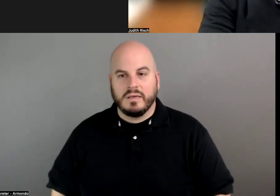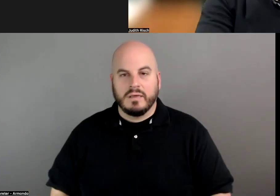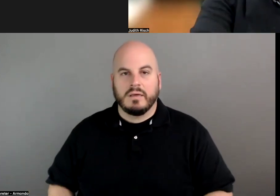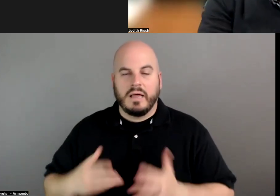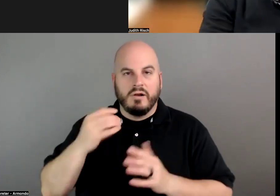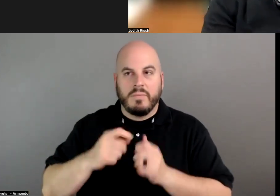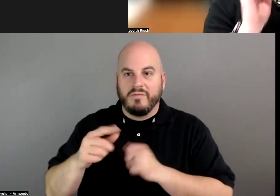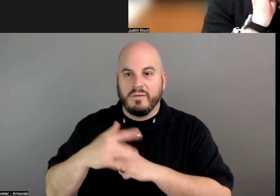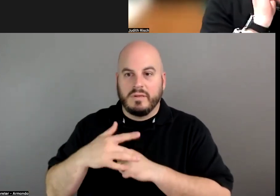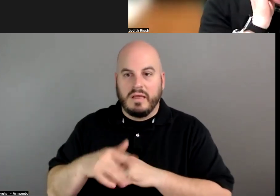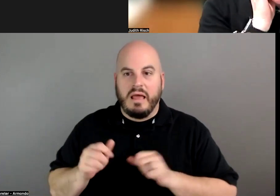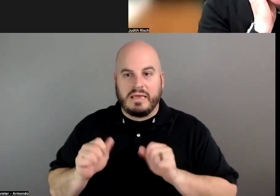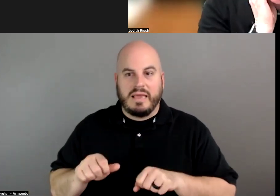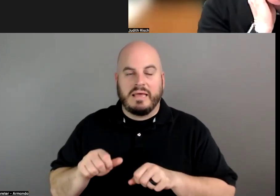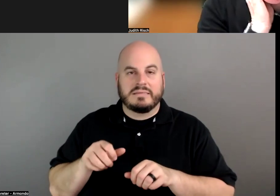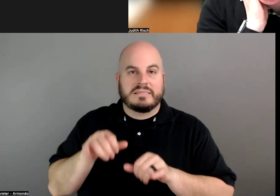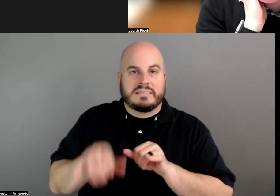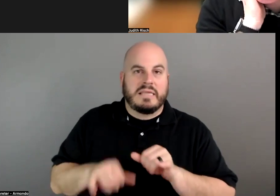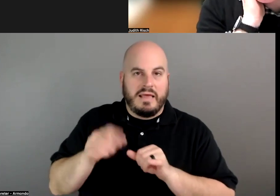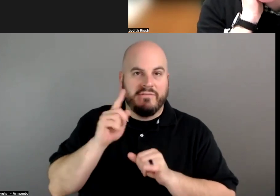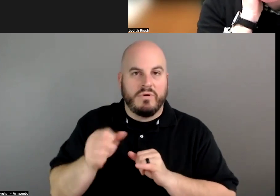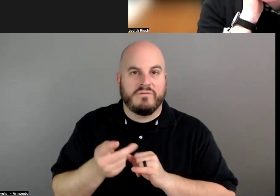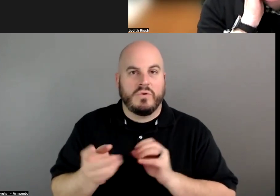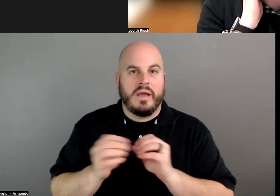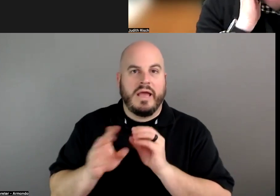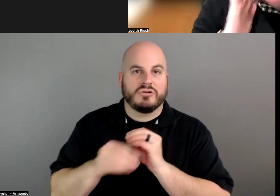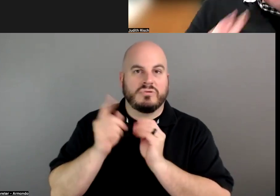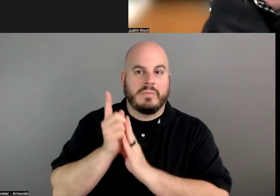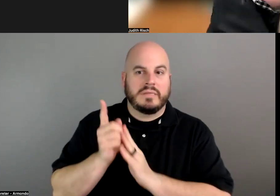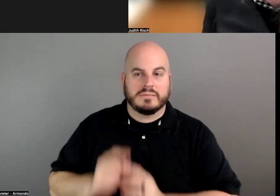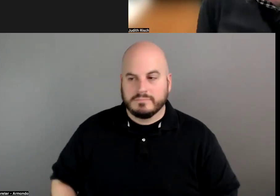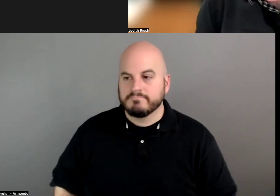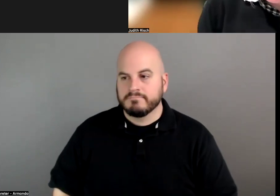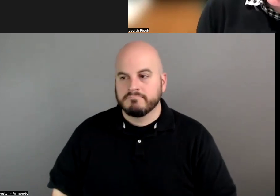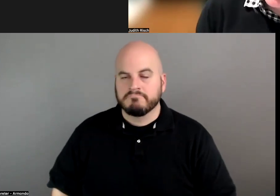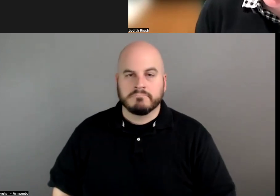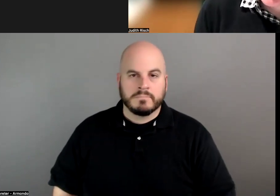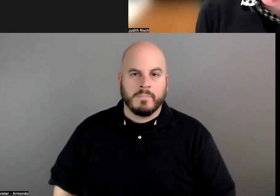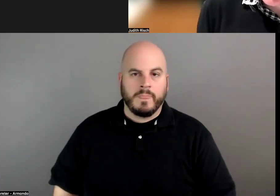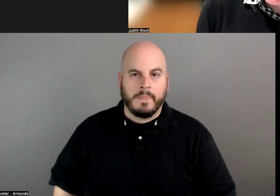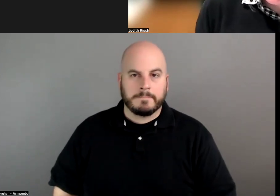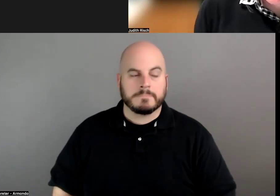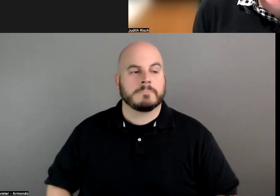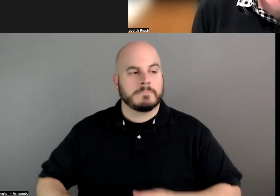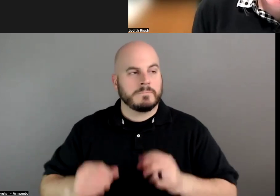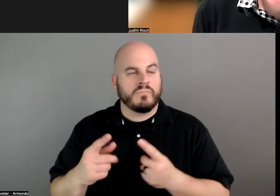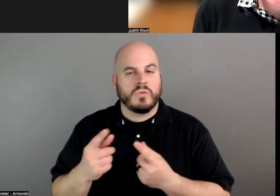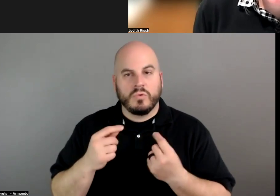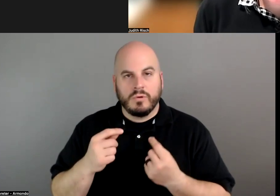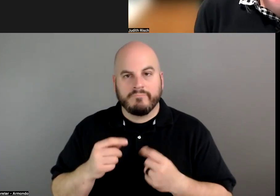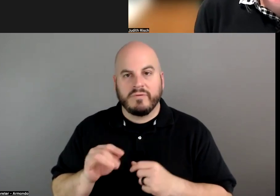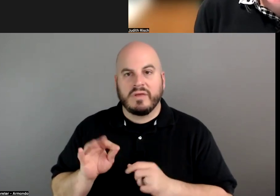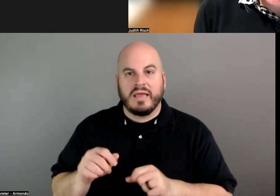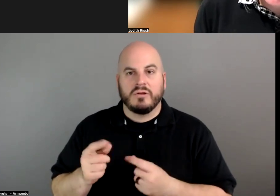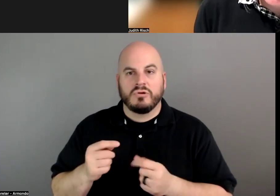everybody else's availability, I can stay for a few extra minutes if we need to. So I want to great. respect everyone's time. What we'll do then is if we could just do